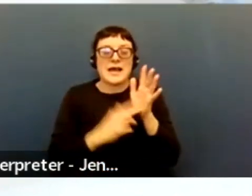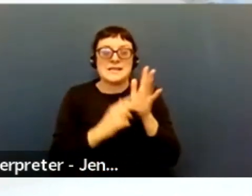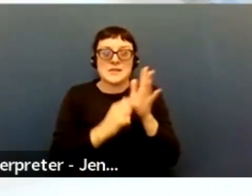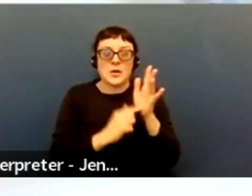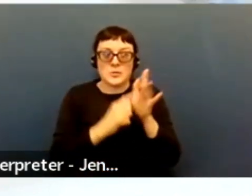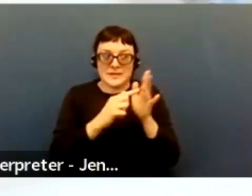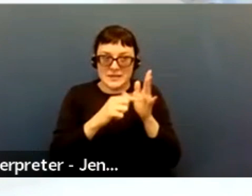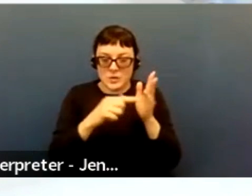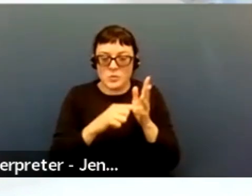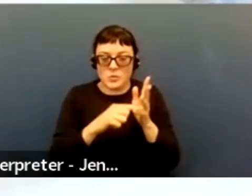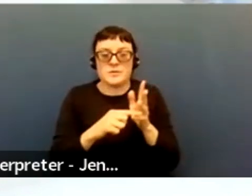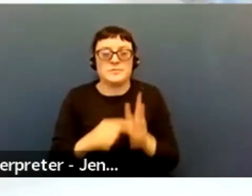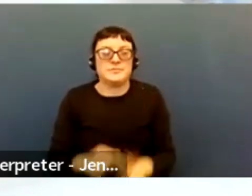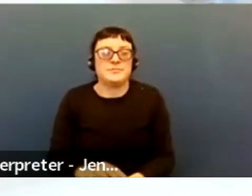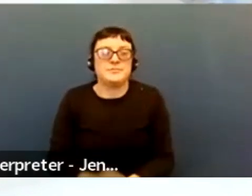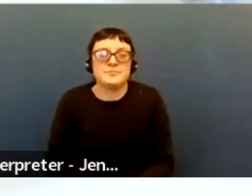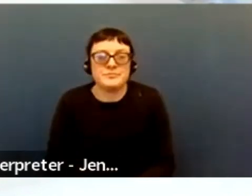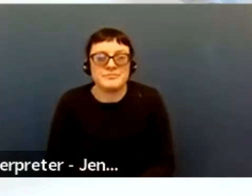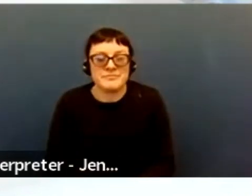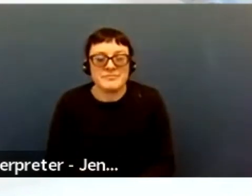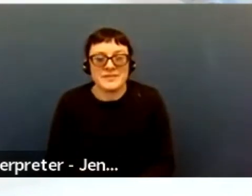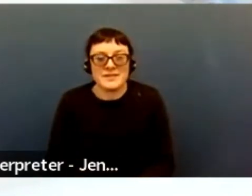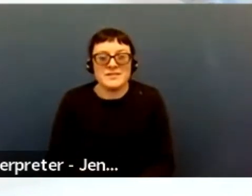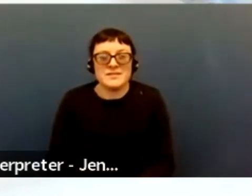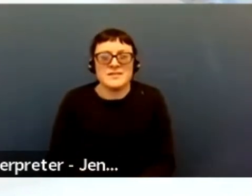Because of course there's Antonio,